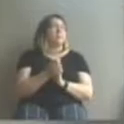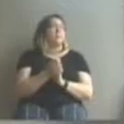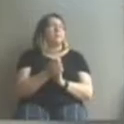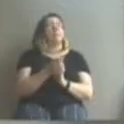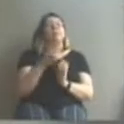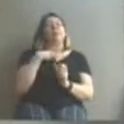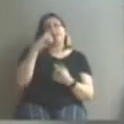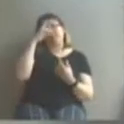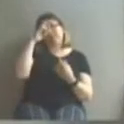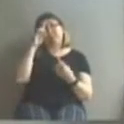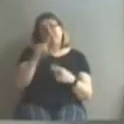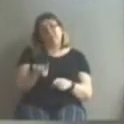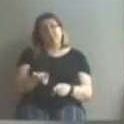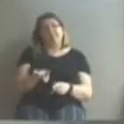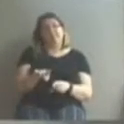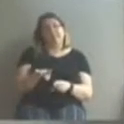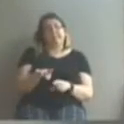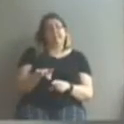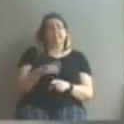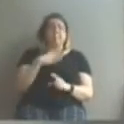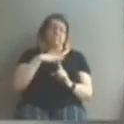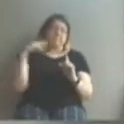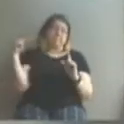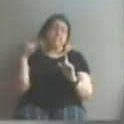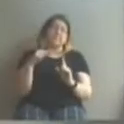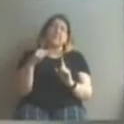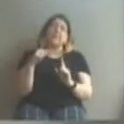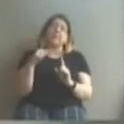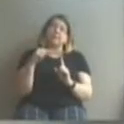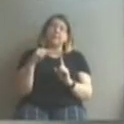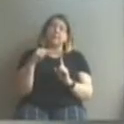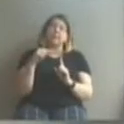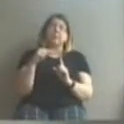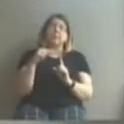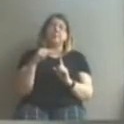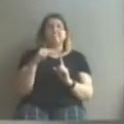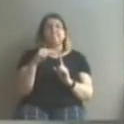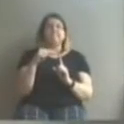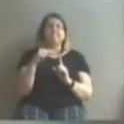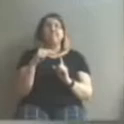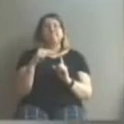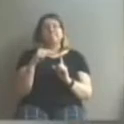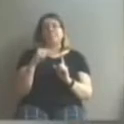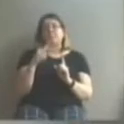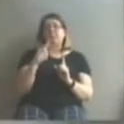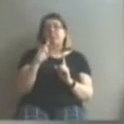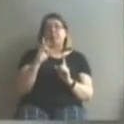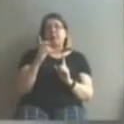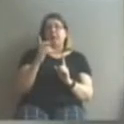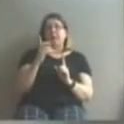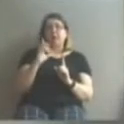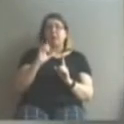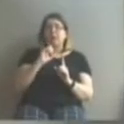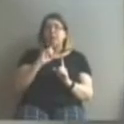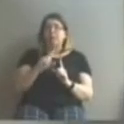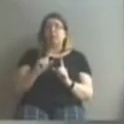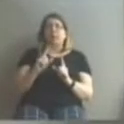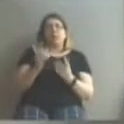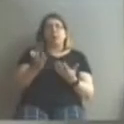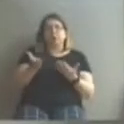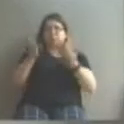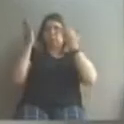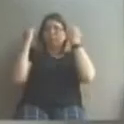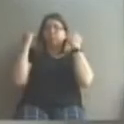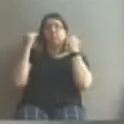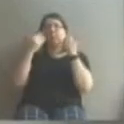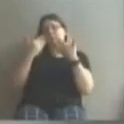I agree that my perspective is that the hole is so deep you don't even know some of the